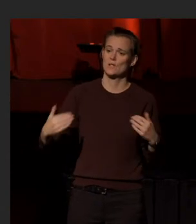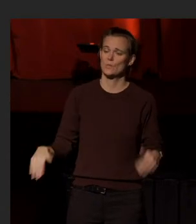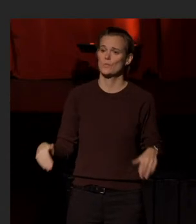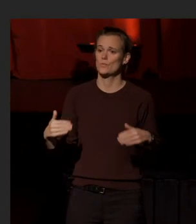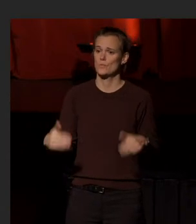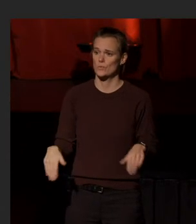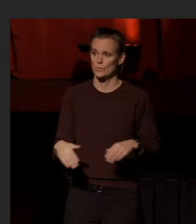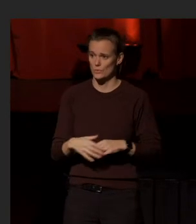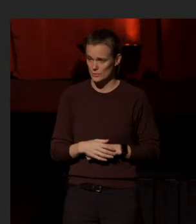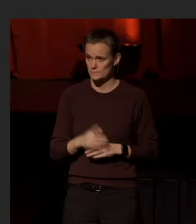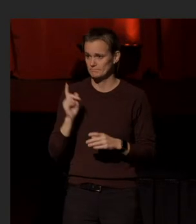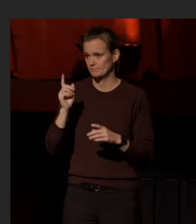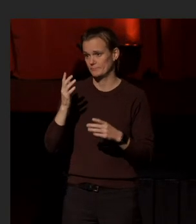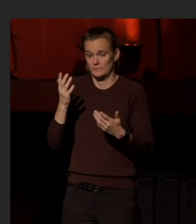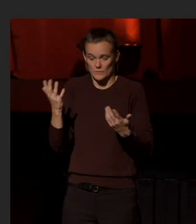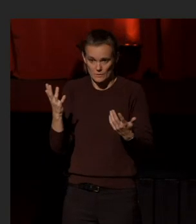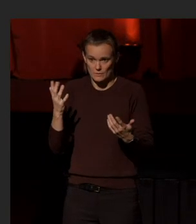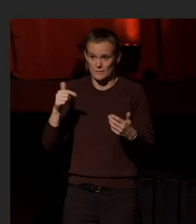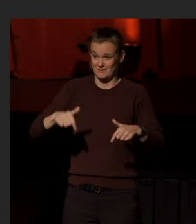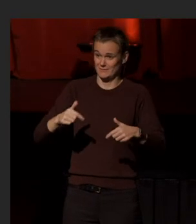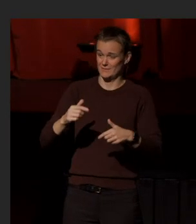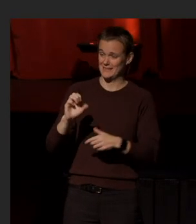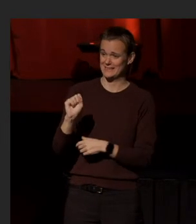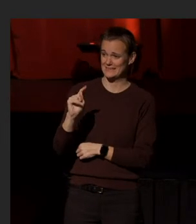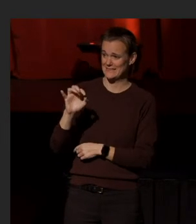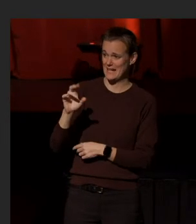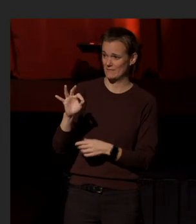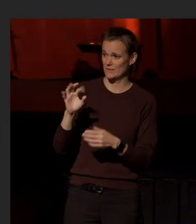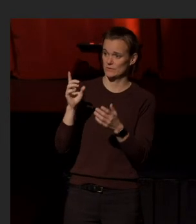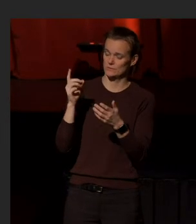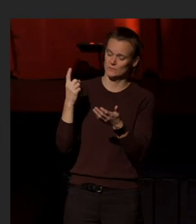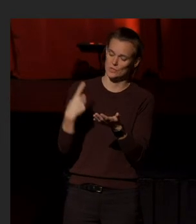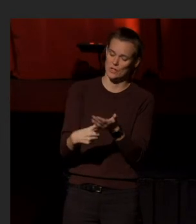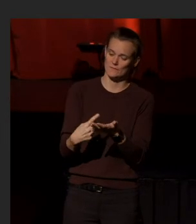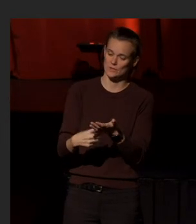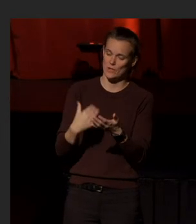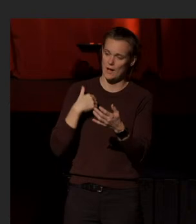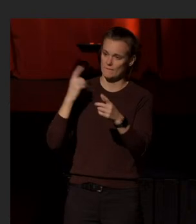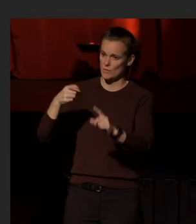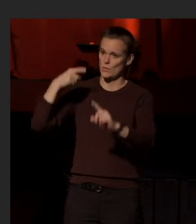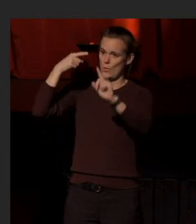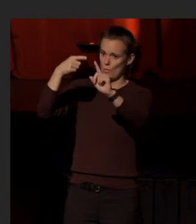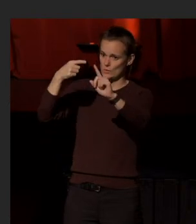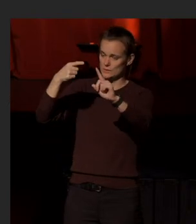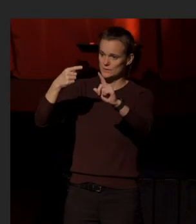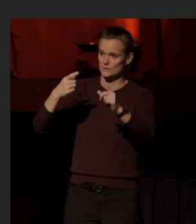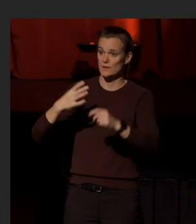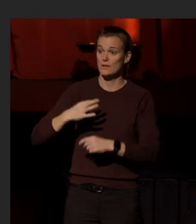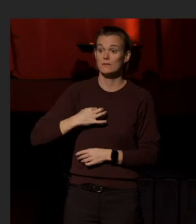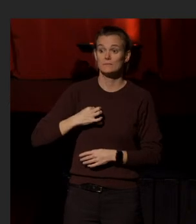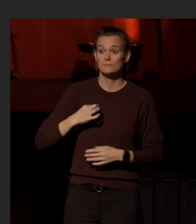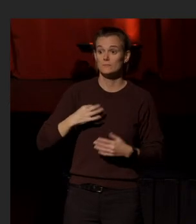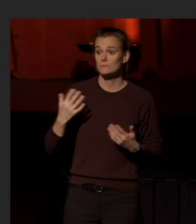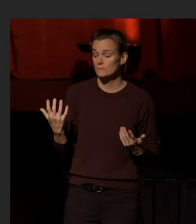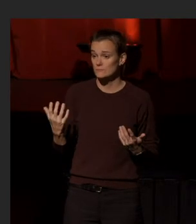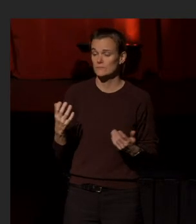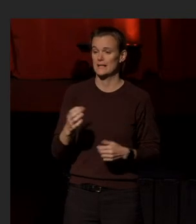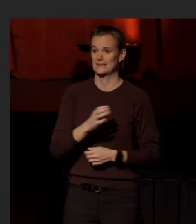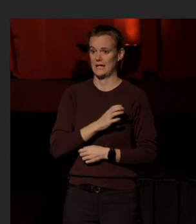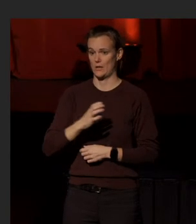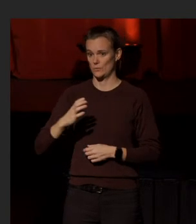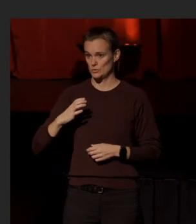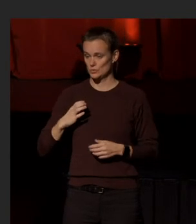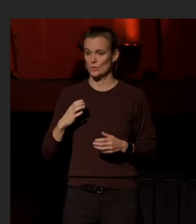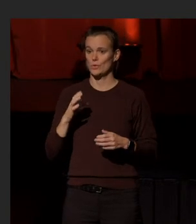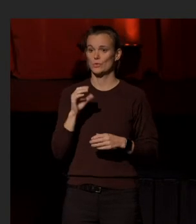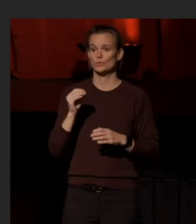achievement of the goals for the Stanfield Conversations. So in particular with us tonight is the co-chair of our advisory